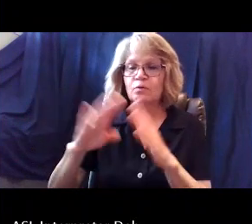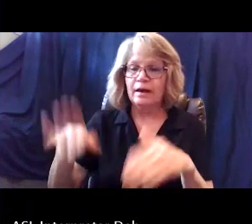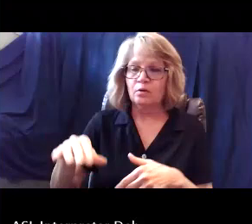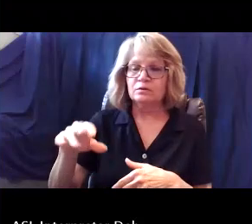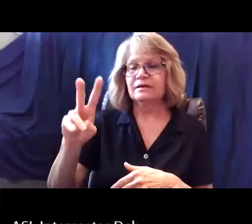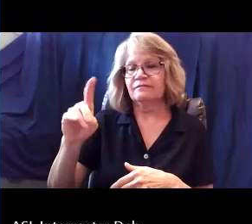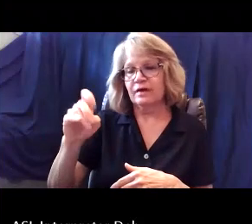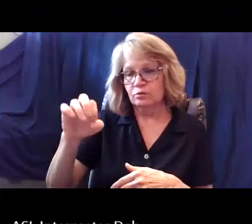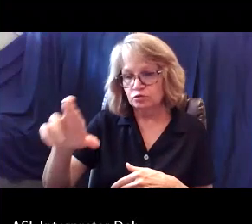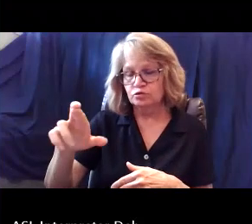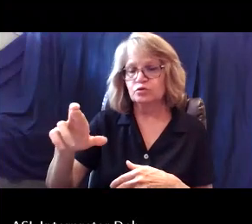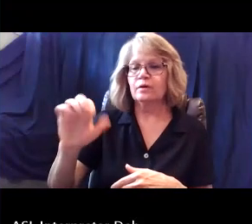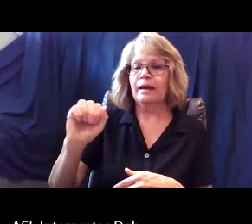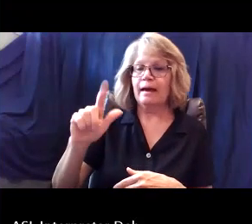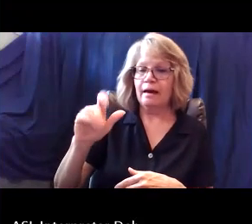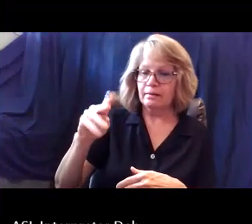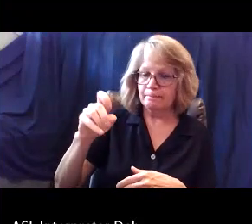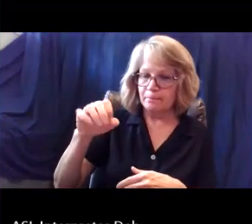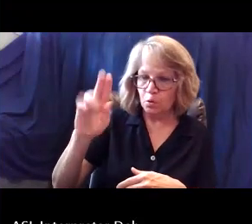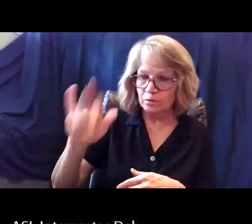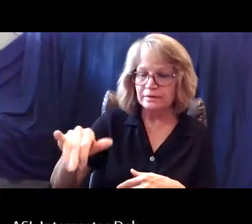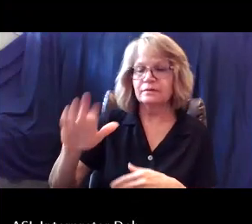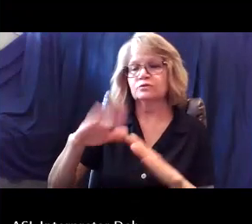child support, things like that.